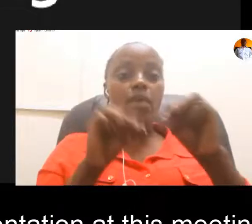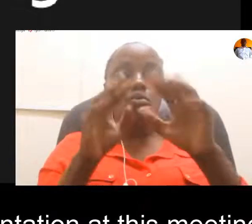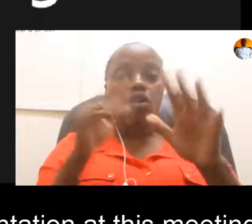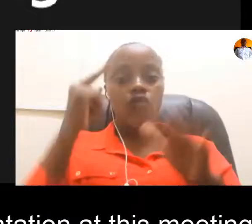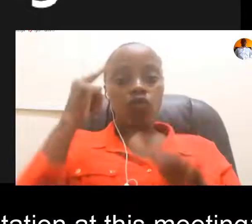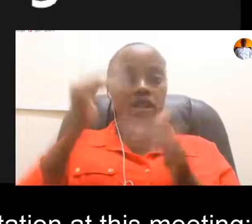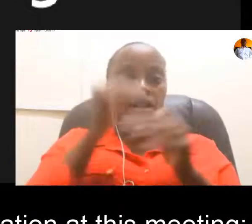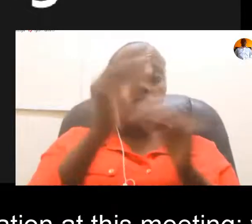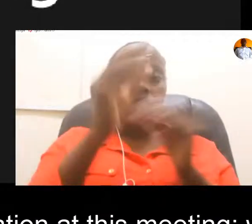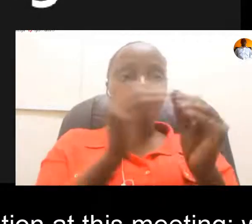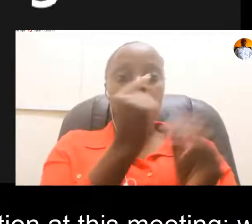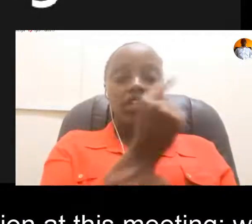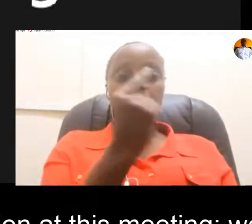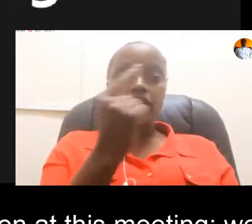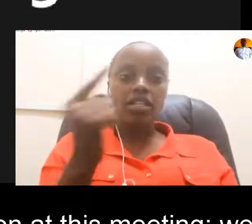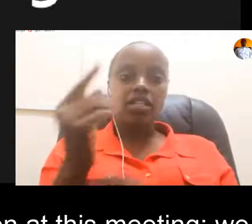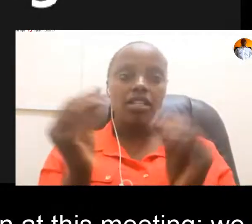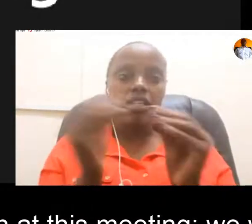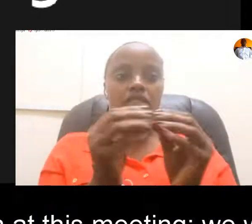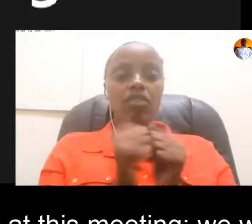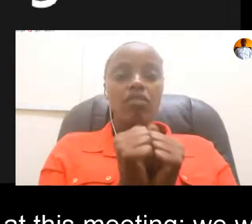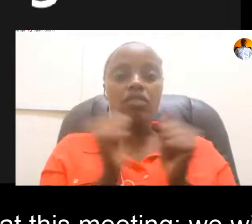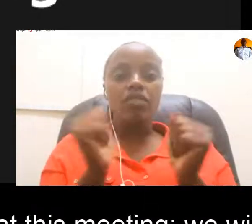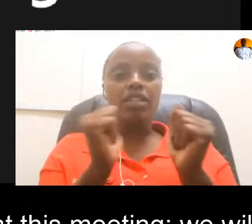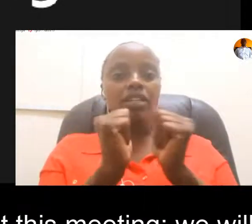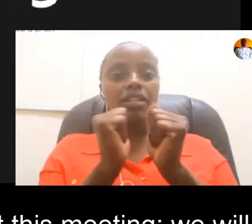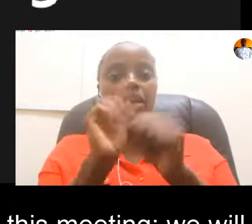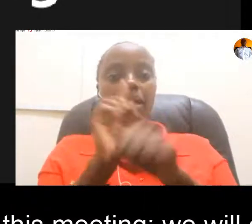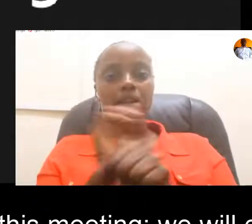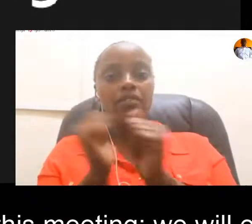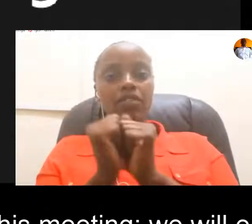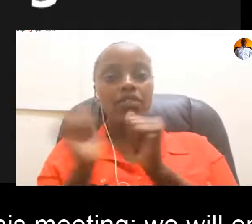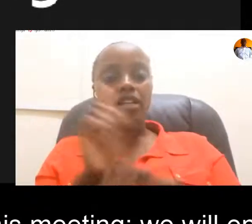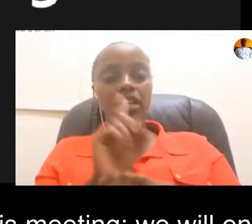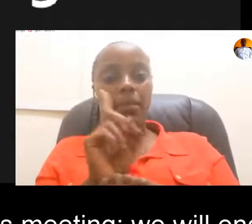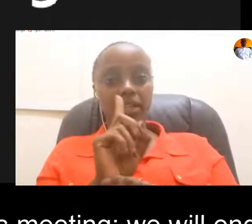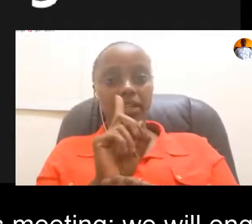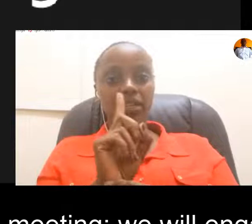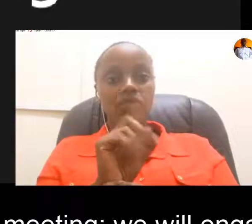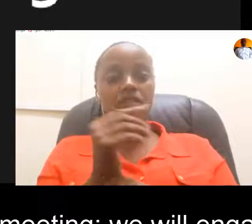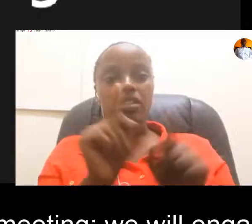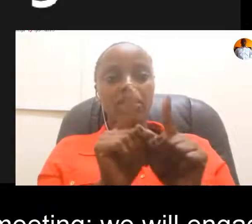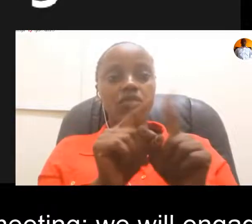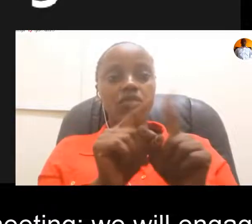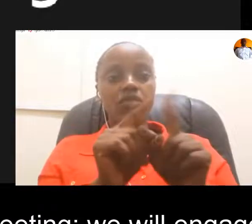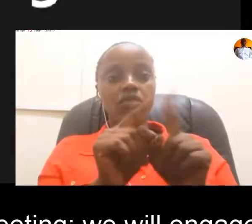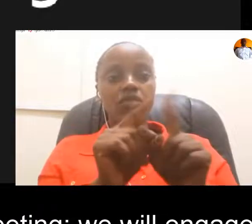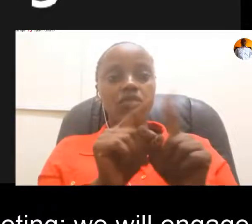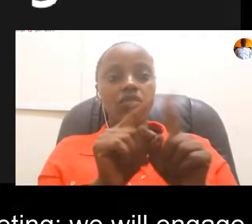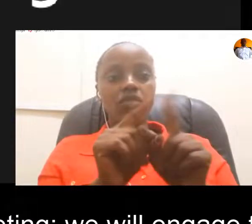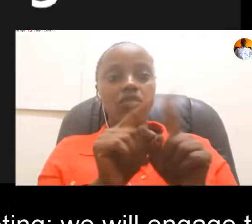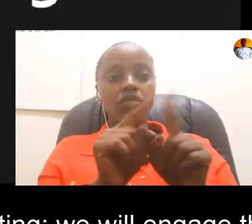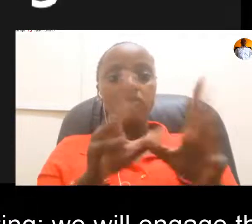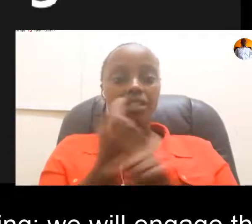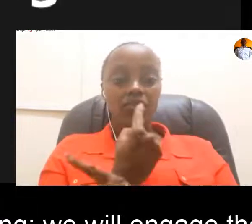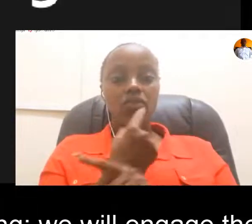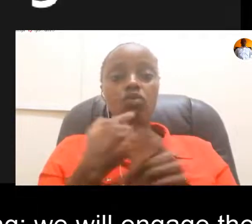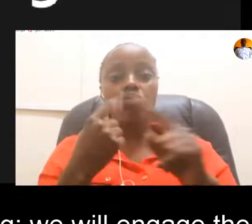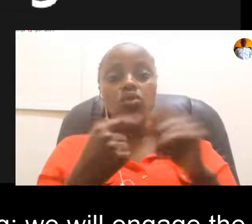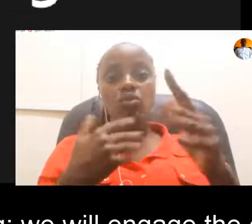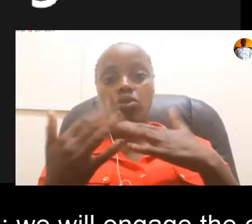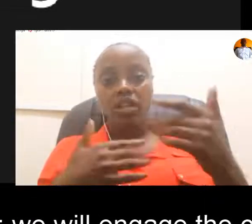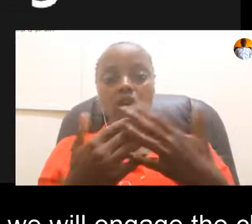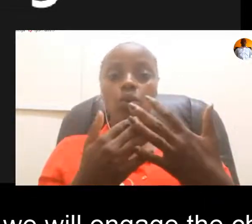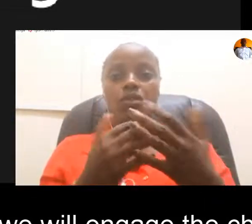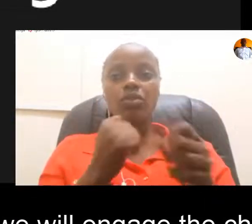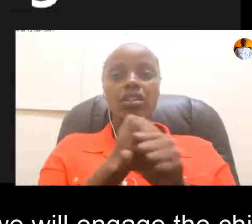Each session will take 15 minutes. We are going to slightly adopt a different approach from what we adopted in Southern African sessions.